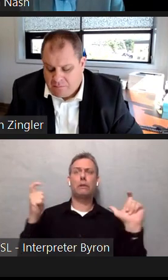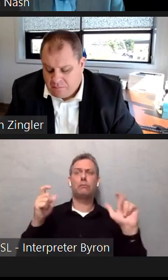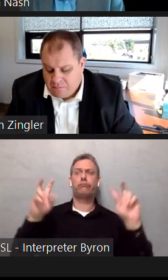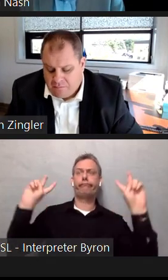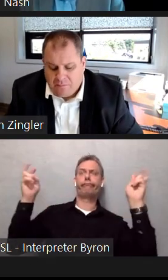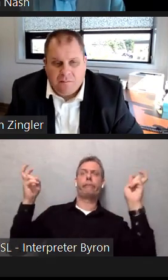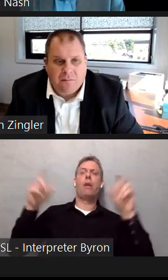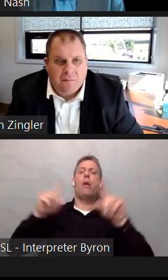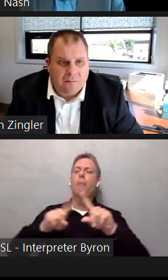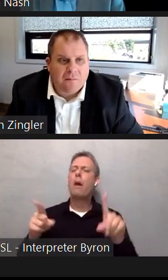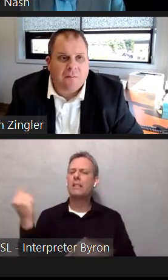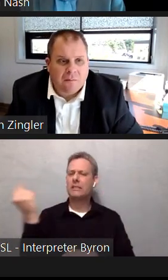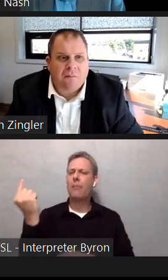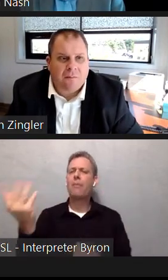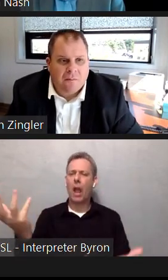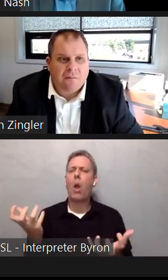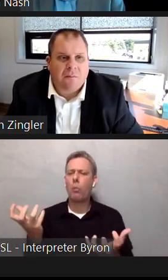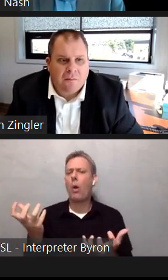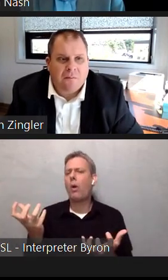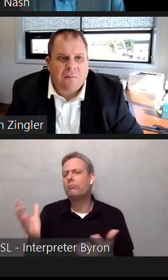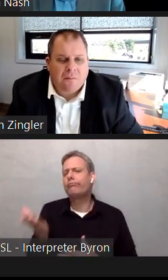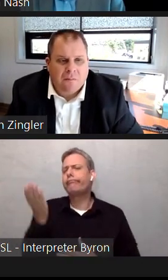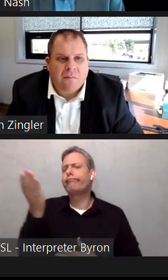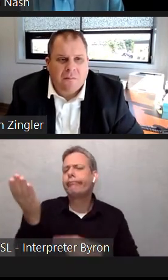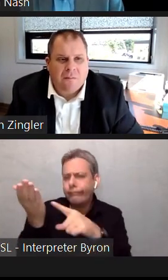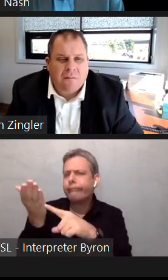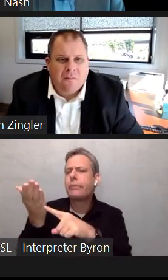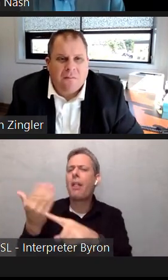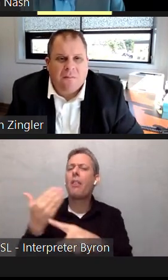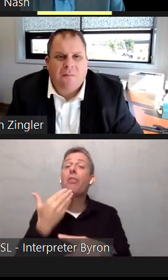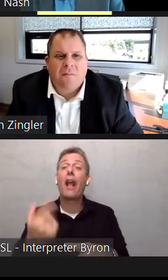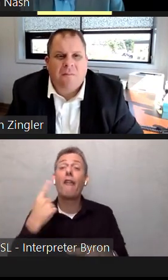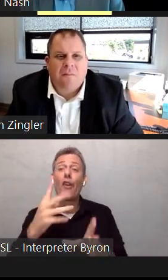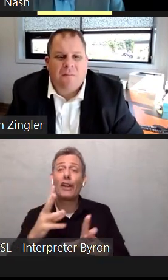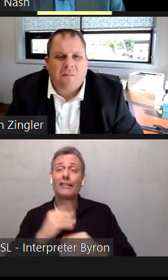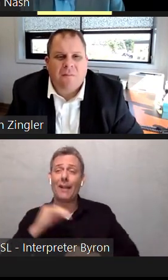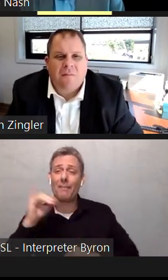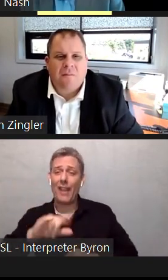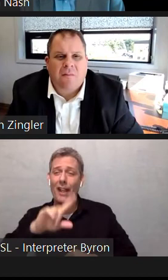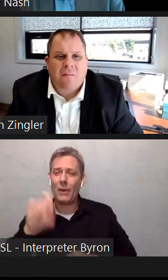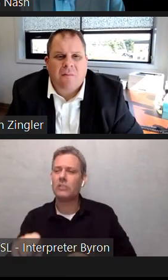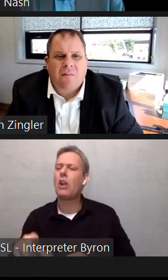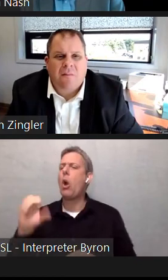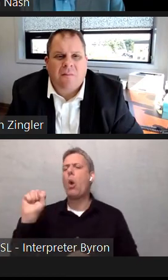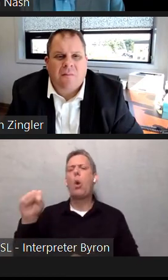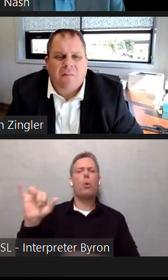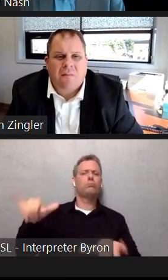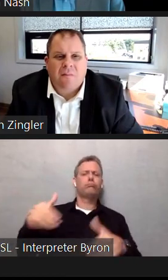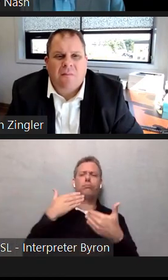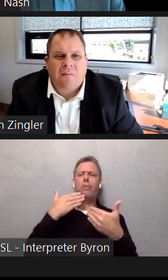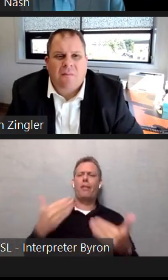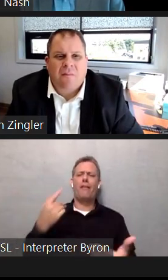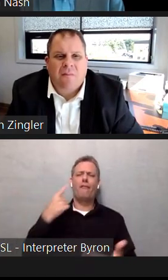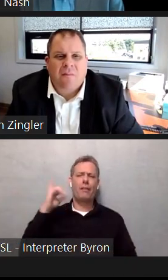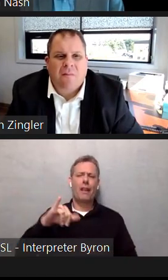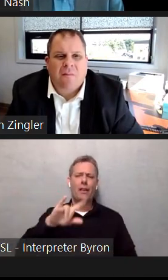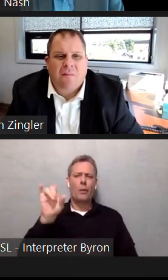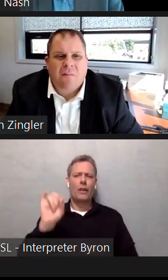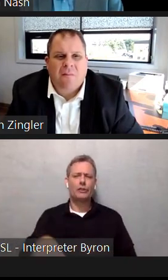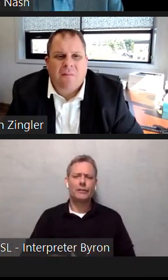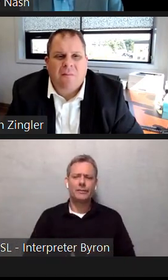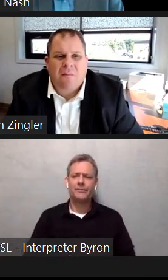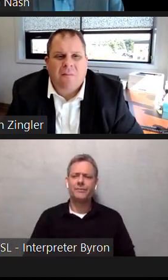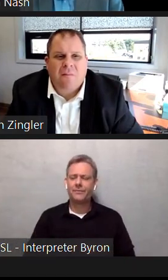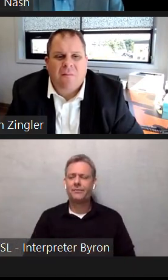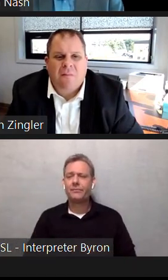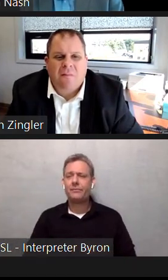just something I wanted to ask. Thank you very much for taking that question. You're right. Thanks for the question. In the